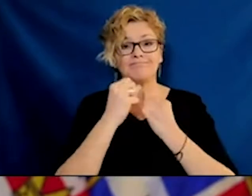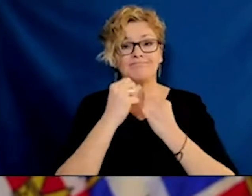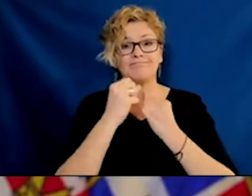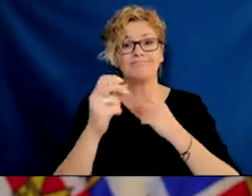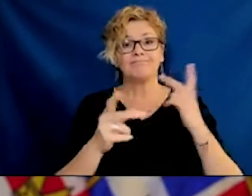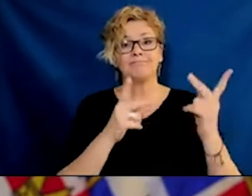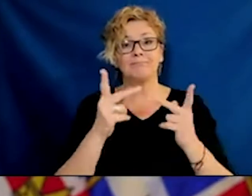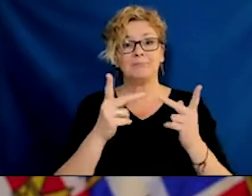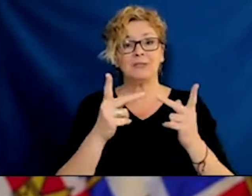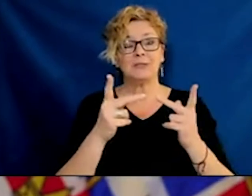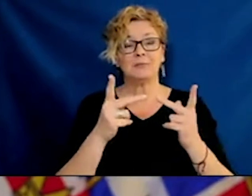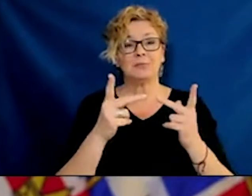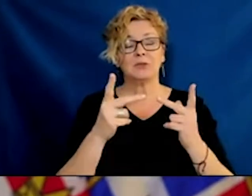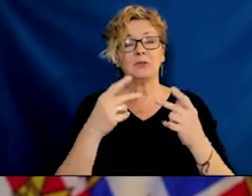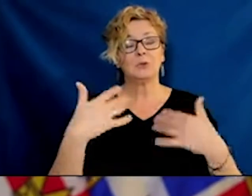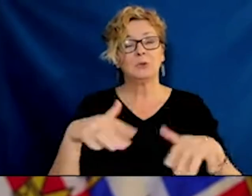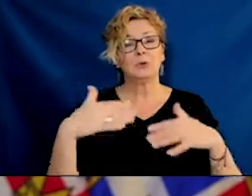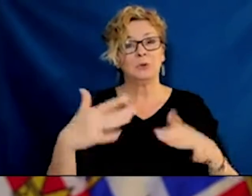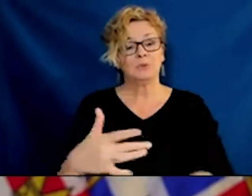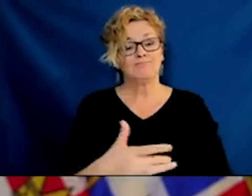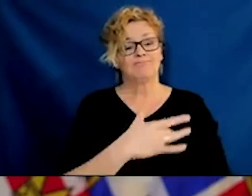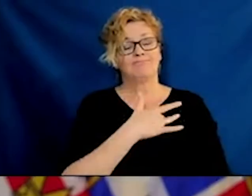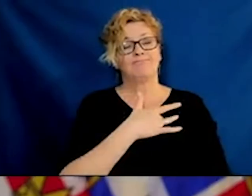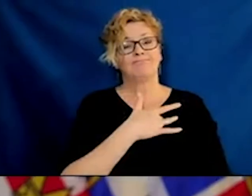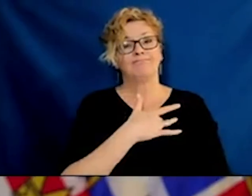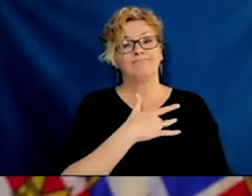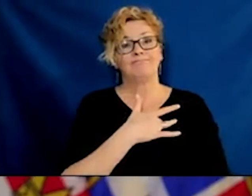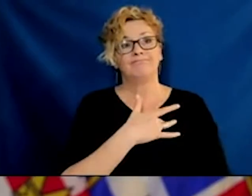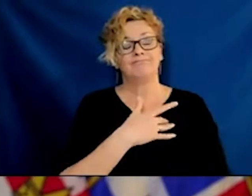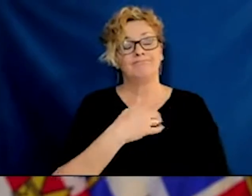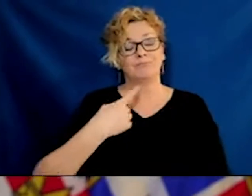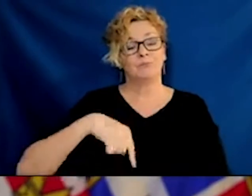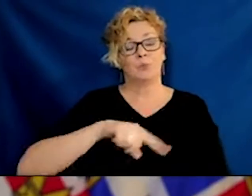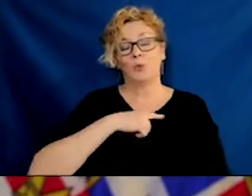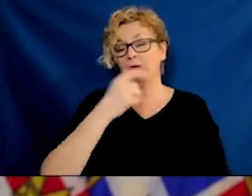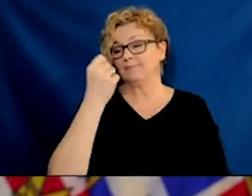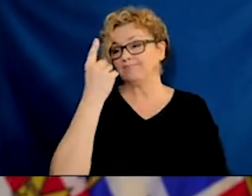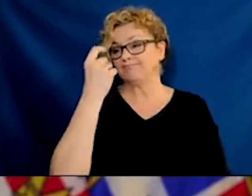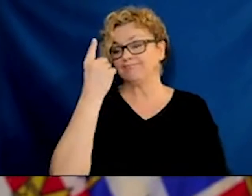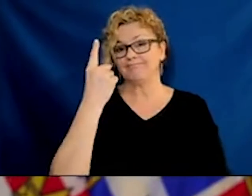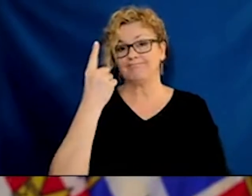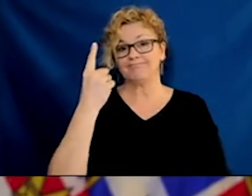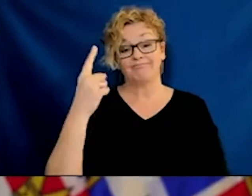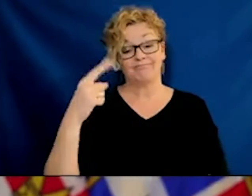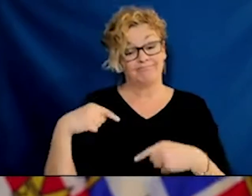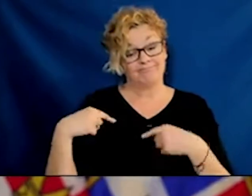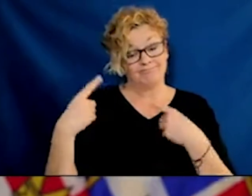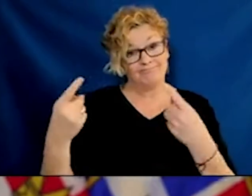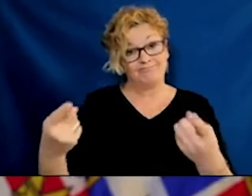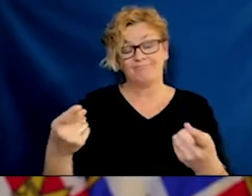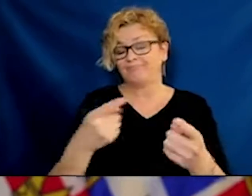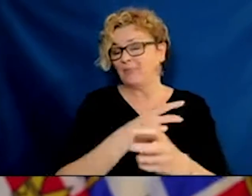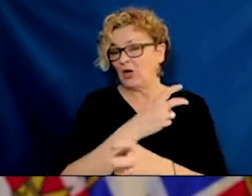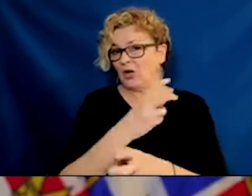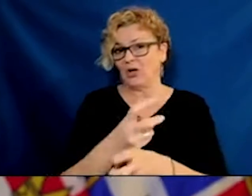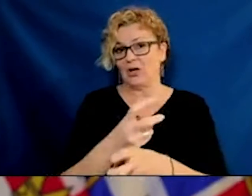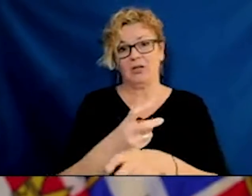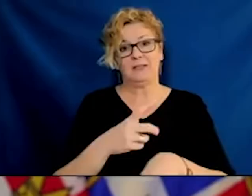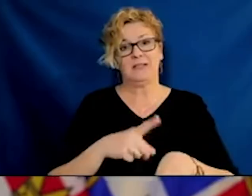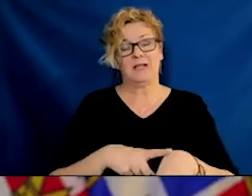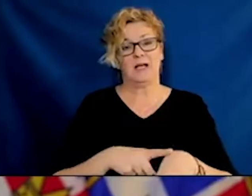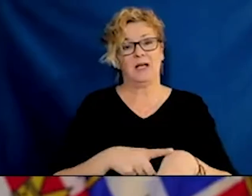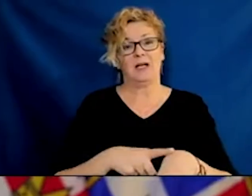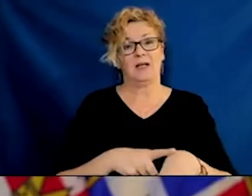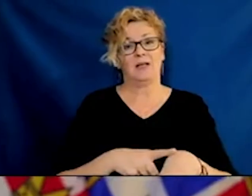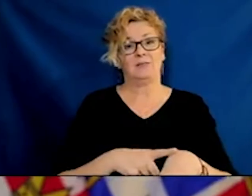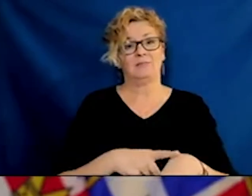This is a very challenging time. Continuing to be a challenging time to lose somebody, especially from COVID-19, and